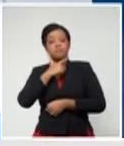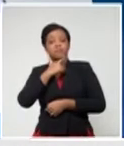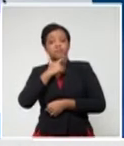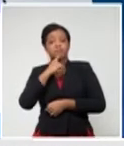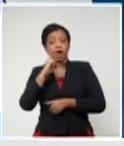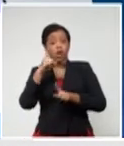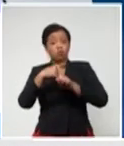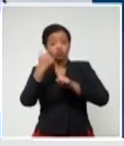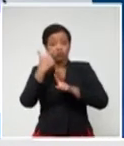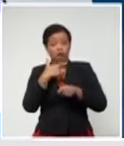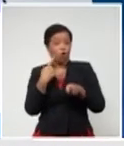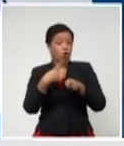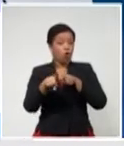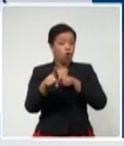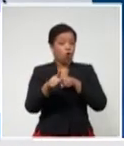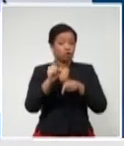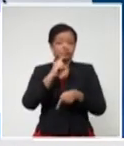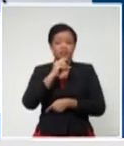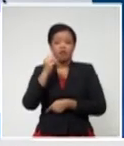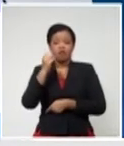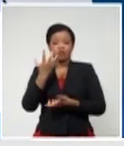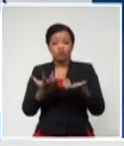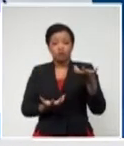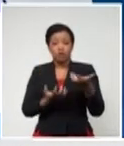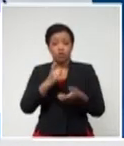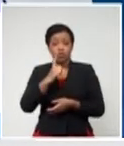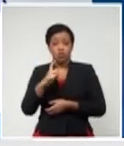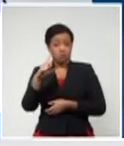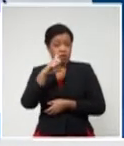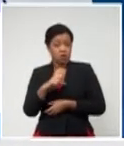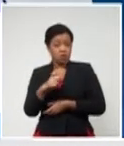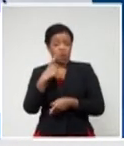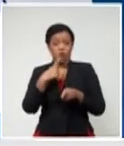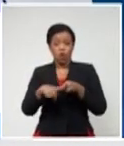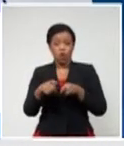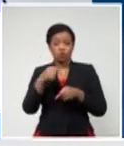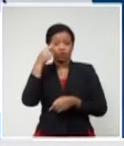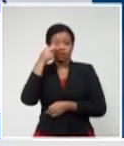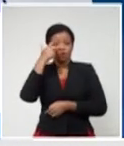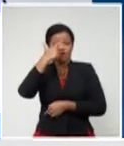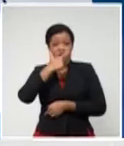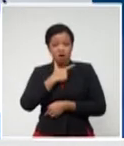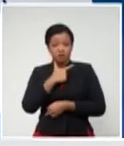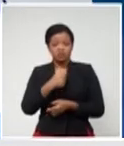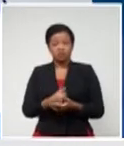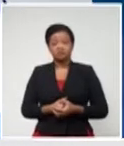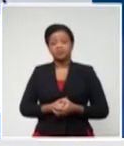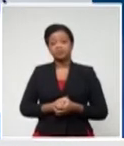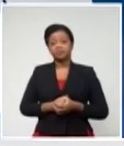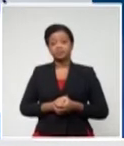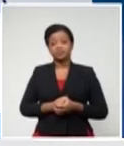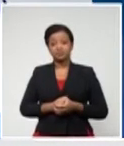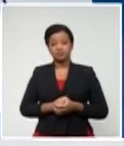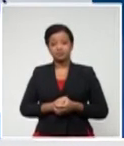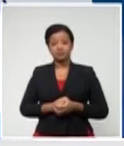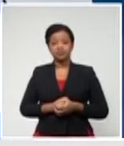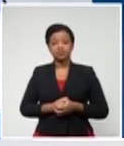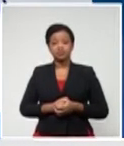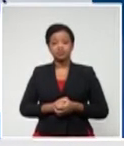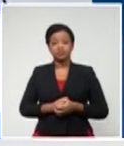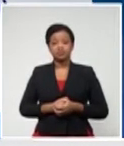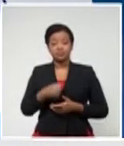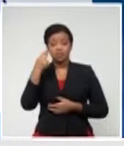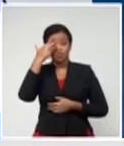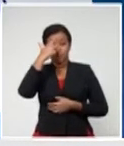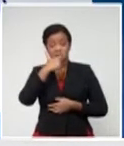1 is from Cienfuegos, there's 1 from Camagüey, and 1 from Ciego de Ávila. All of these are